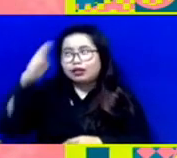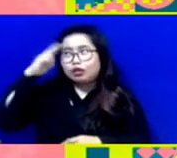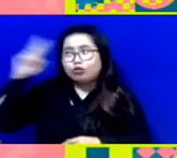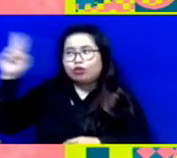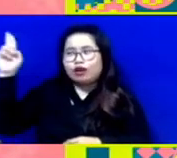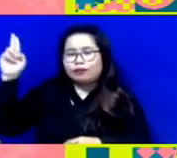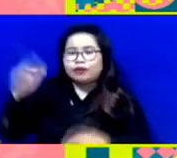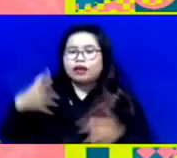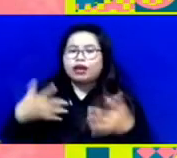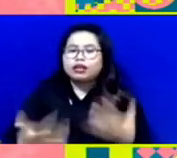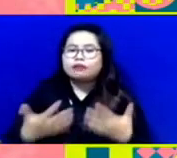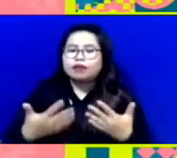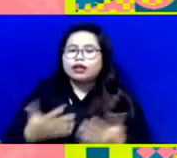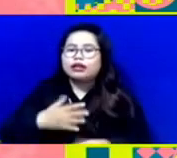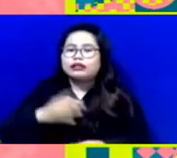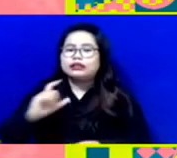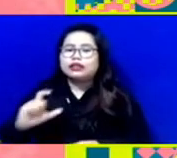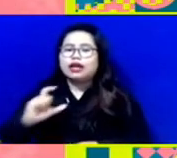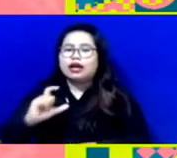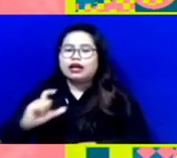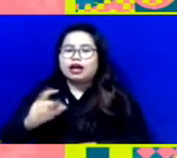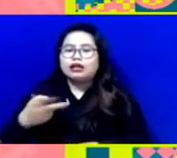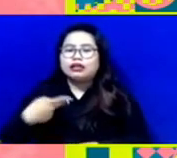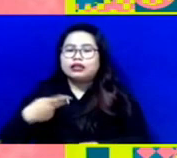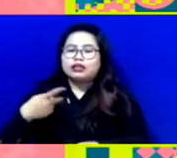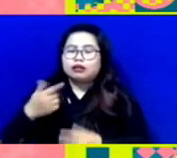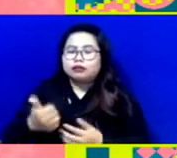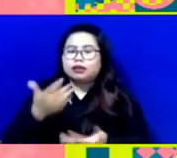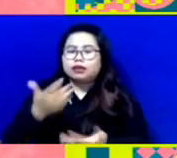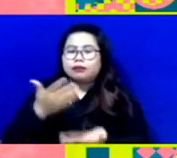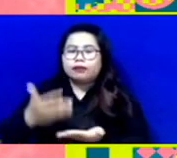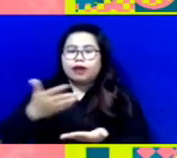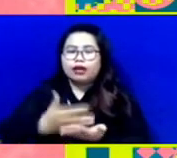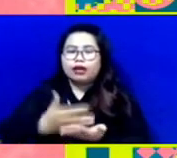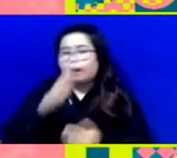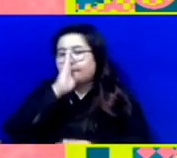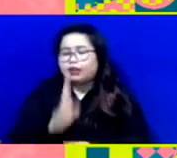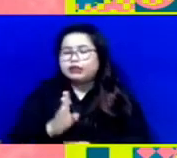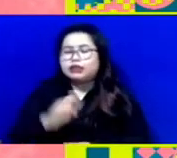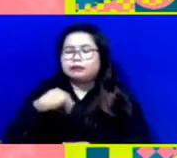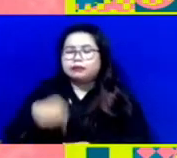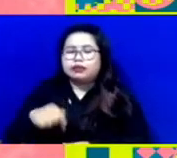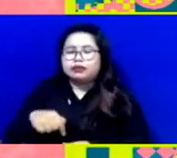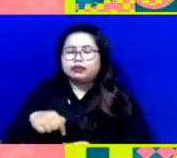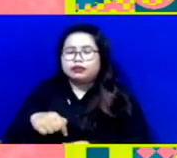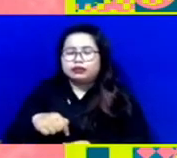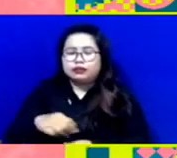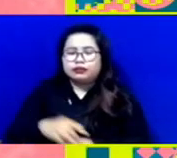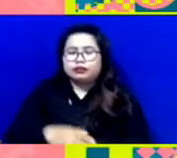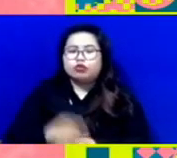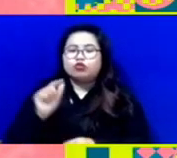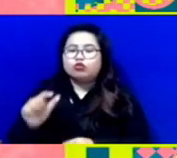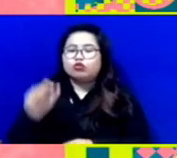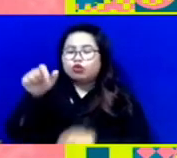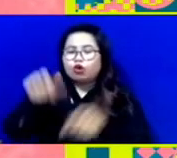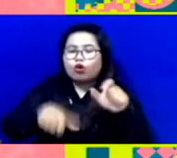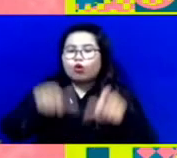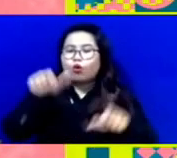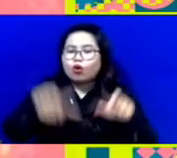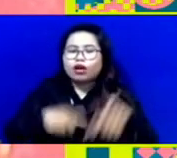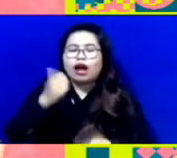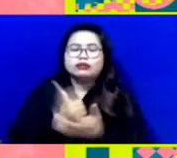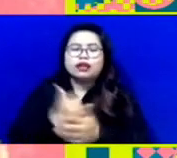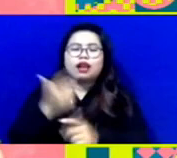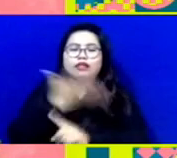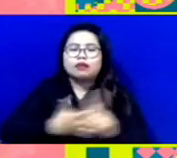this first principle to people of different religious tradition, a different background, a different ethnicity, so